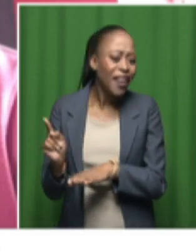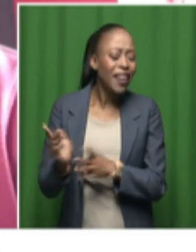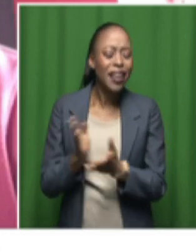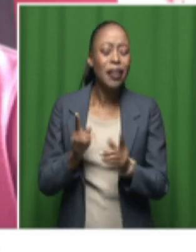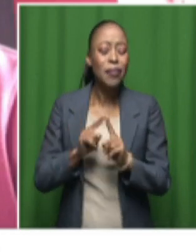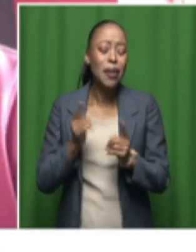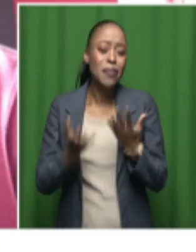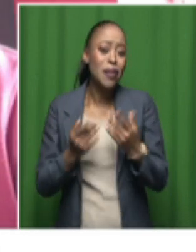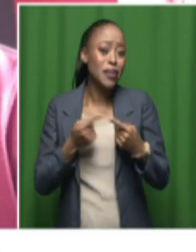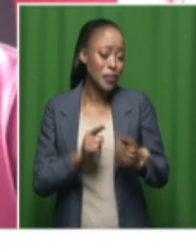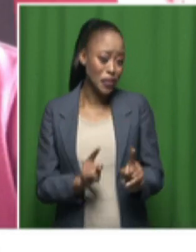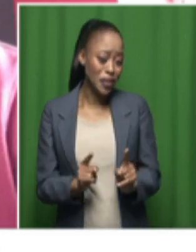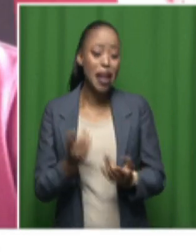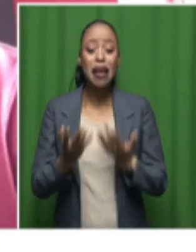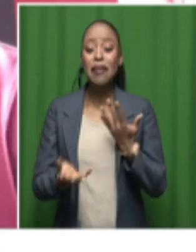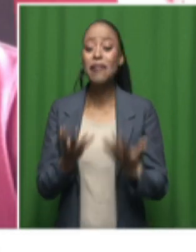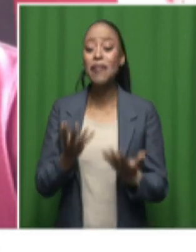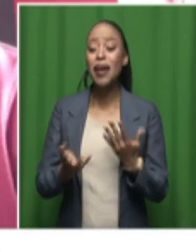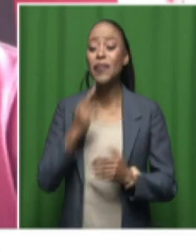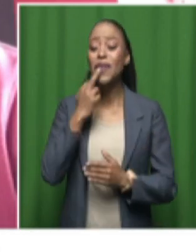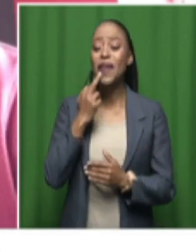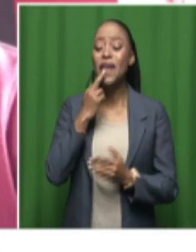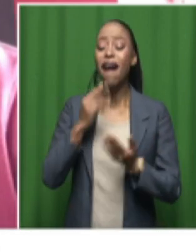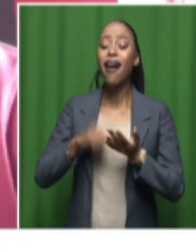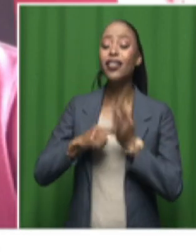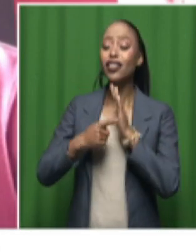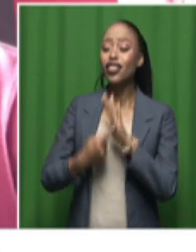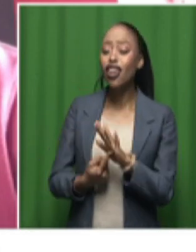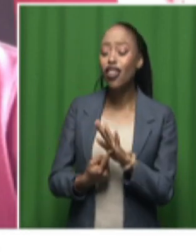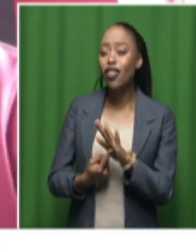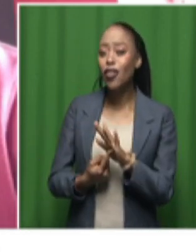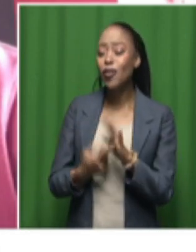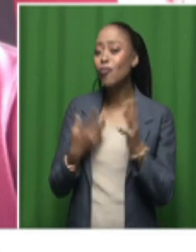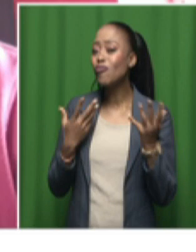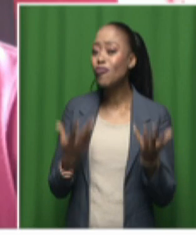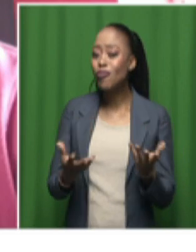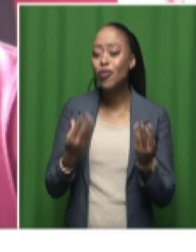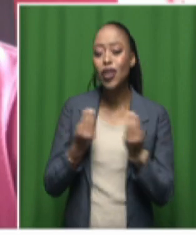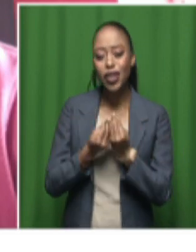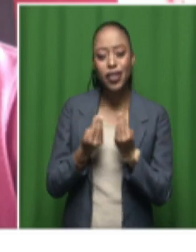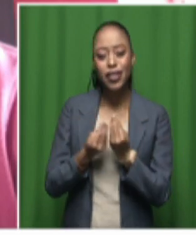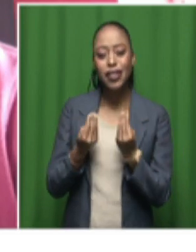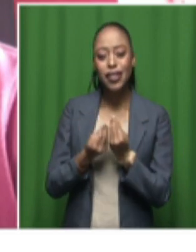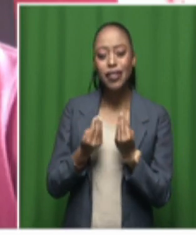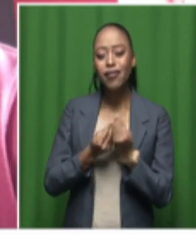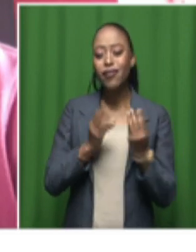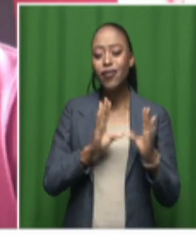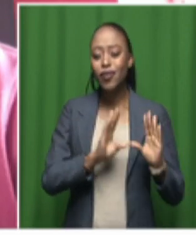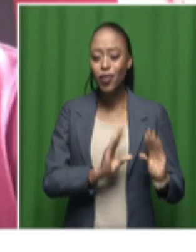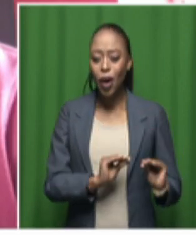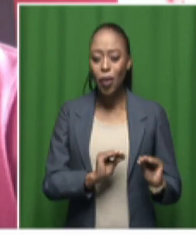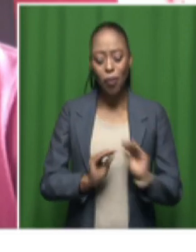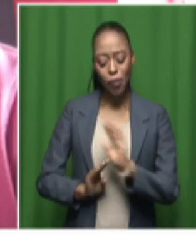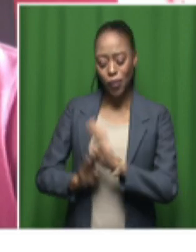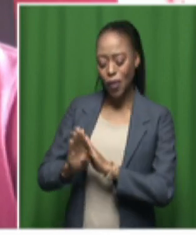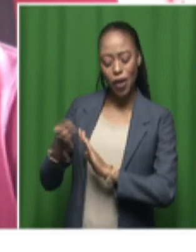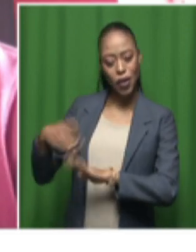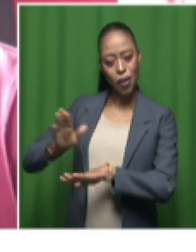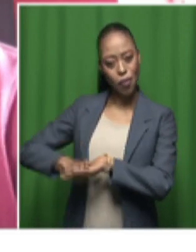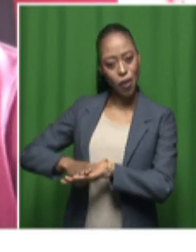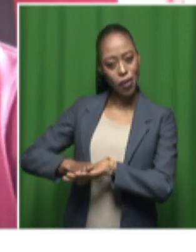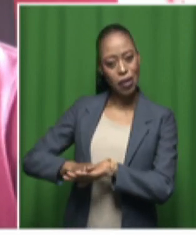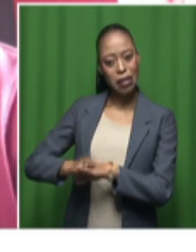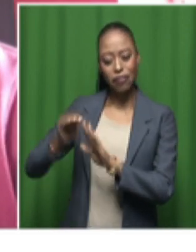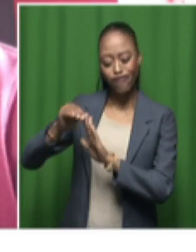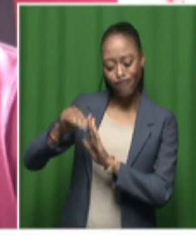not the case. Perhaps maybe this red is indicating that things are stopping in terms of increasing and might even be